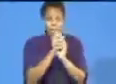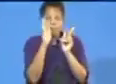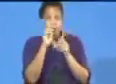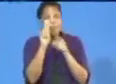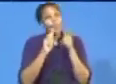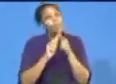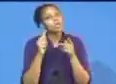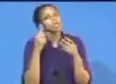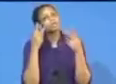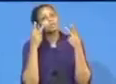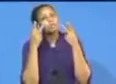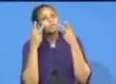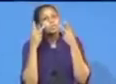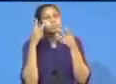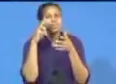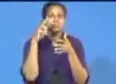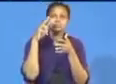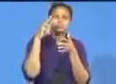at